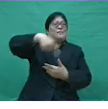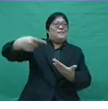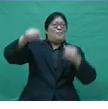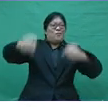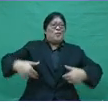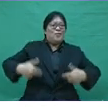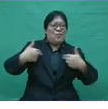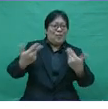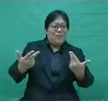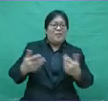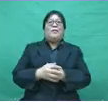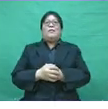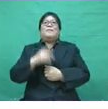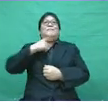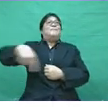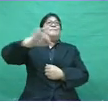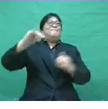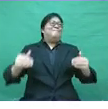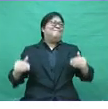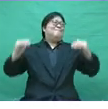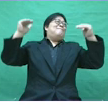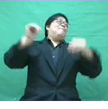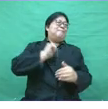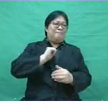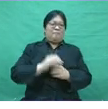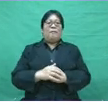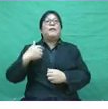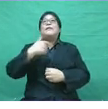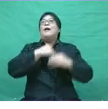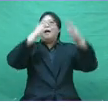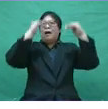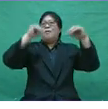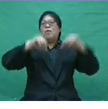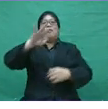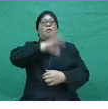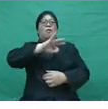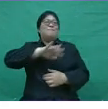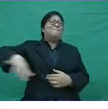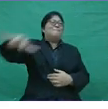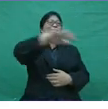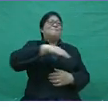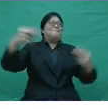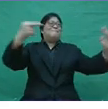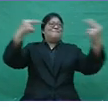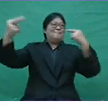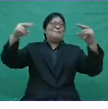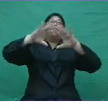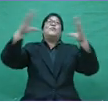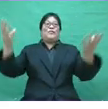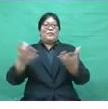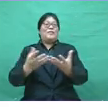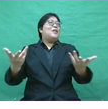survived as they rebuilt themselves, which we hope will benefit our audience from all over the world to